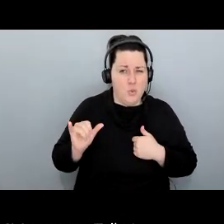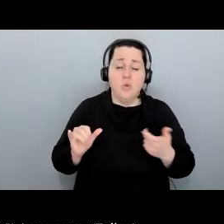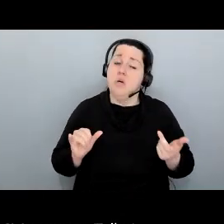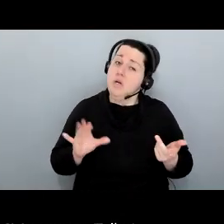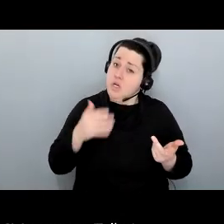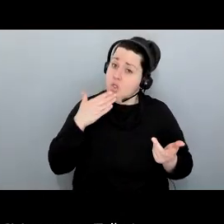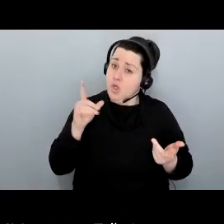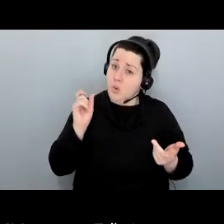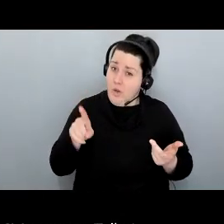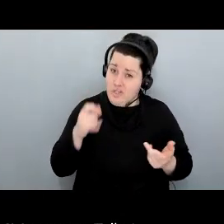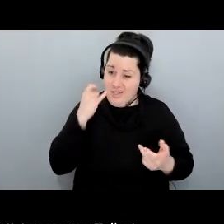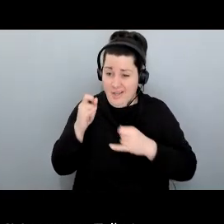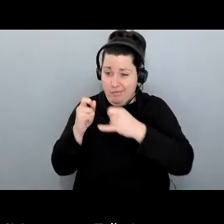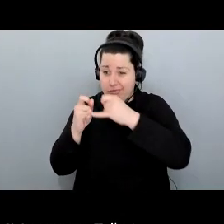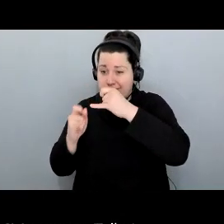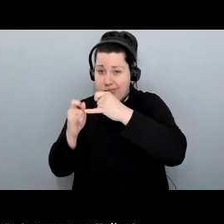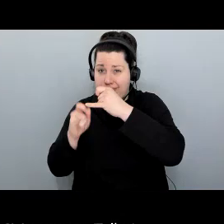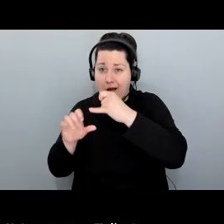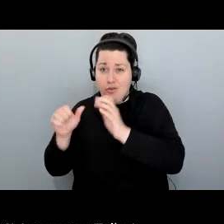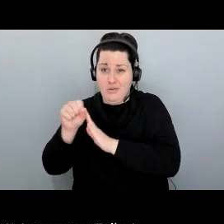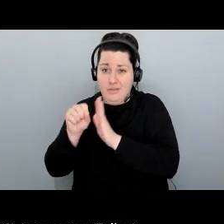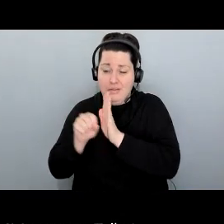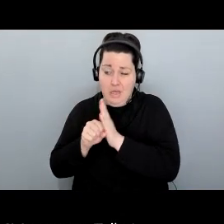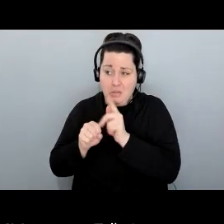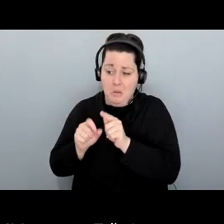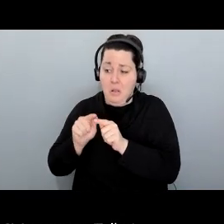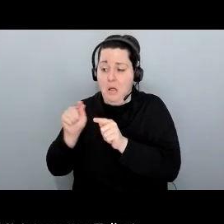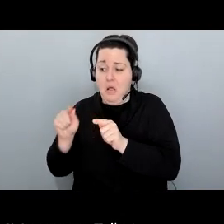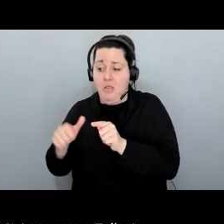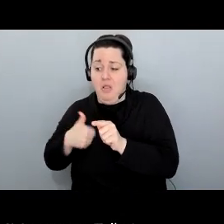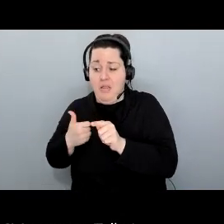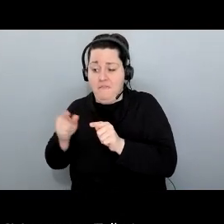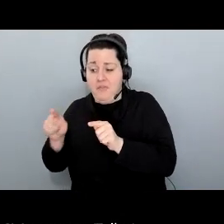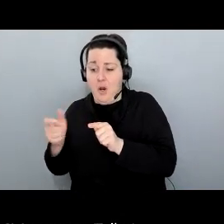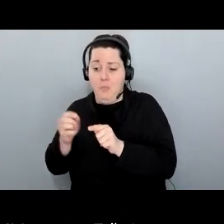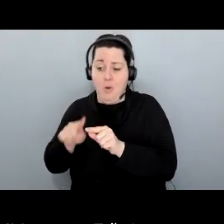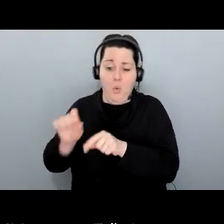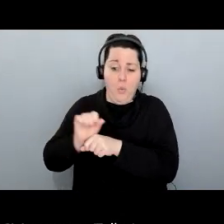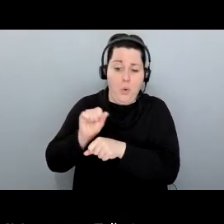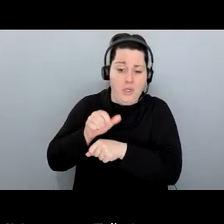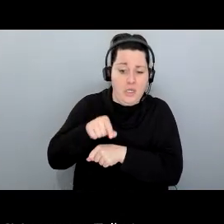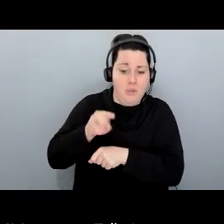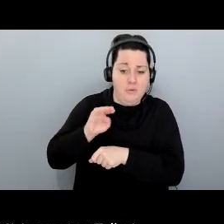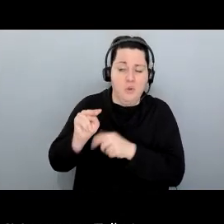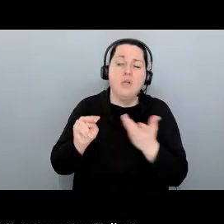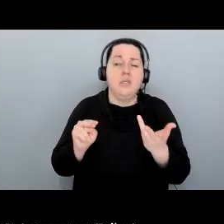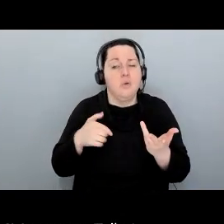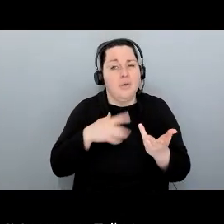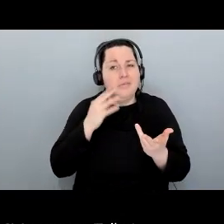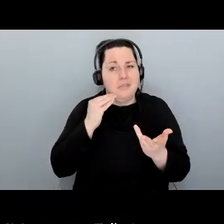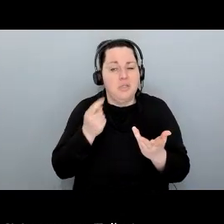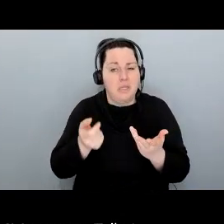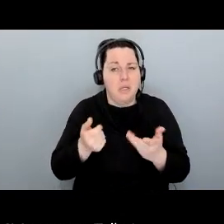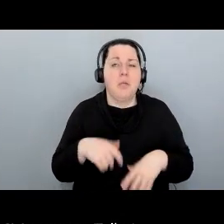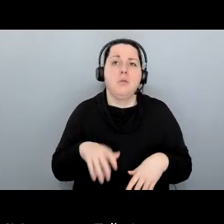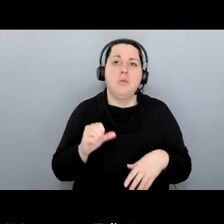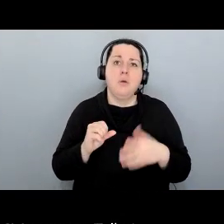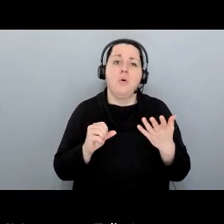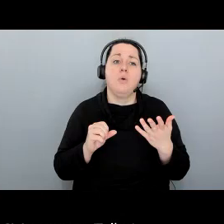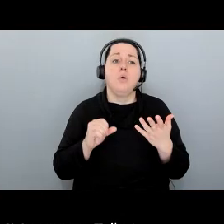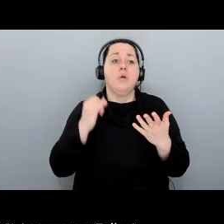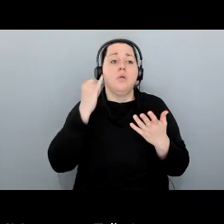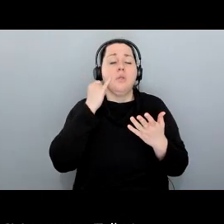very good question, and one that we've actually run into here a couple of times. How it works is, let's say that